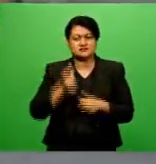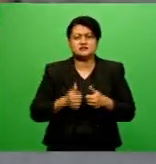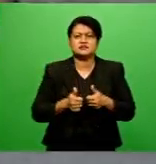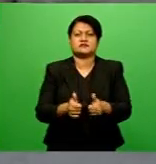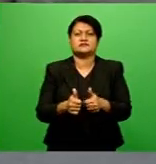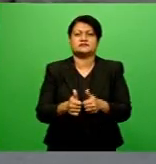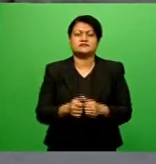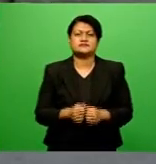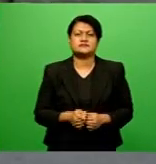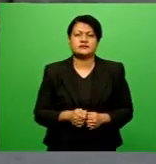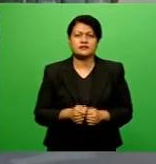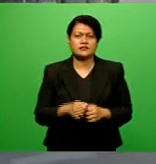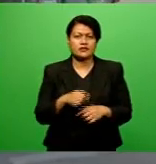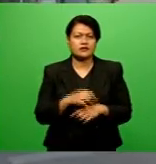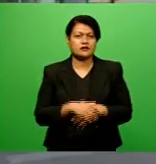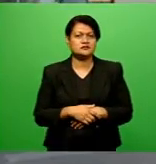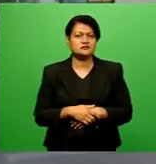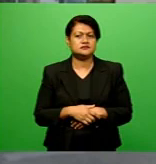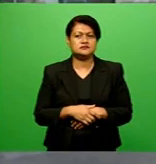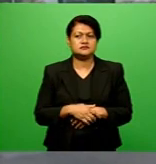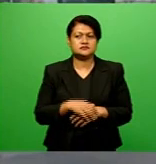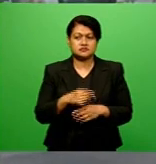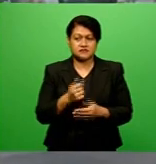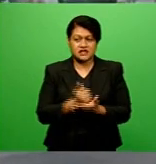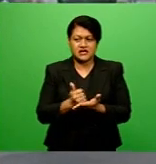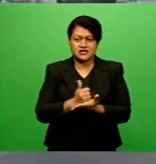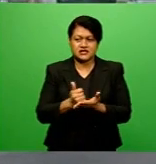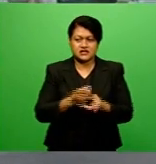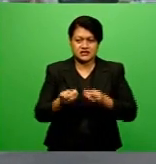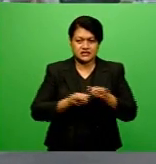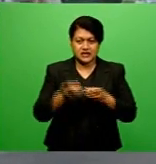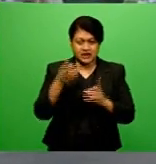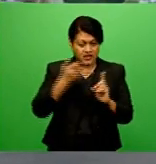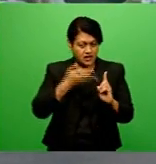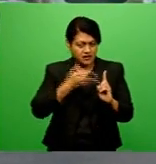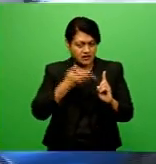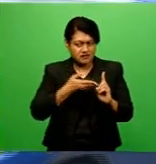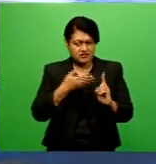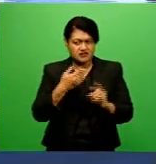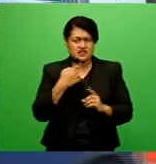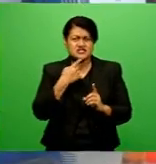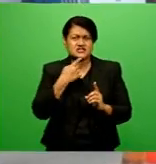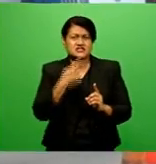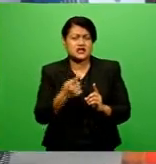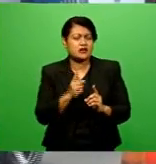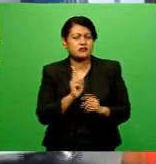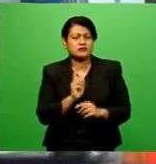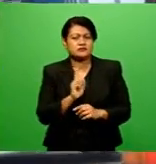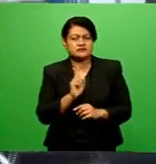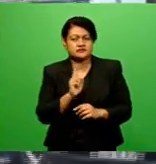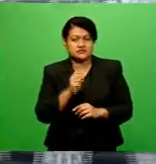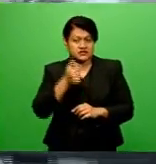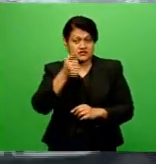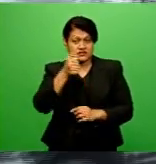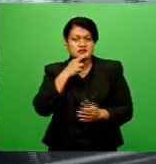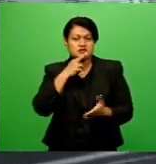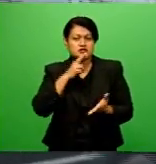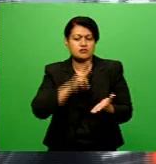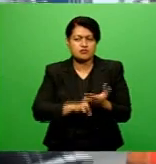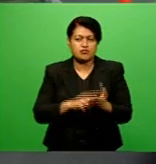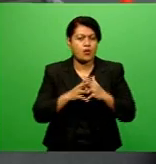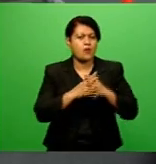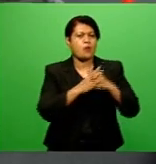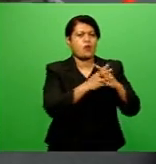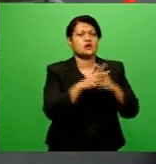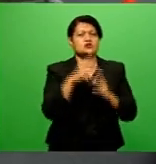Director Traffic Senior Superintendent Mitieli Divuana says 6 cases were recorded from the Western Division, 2